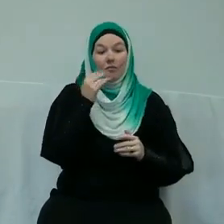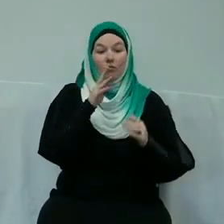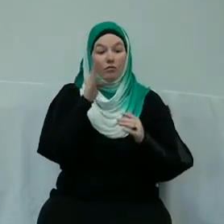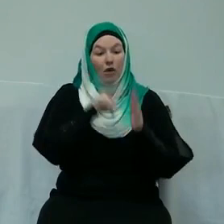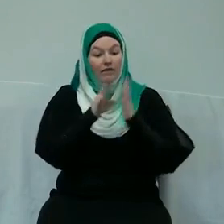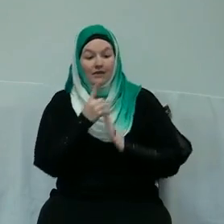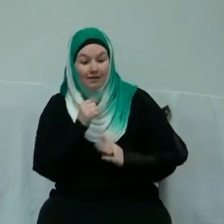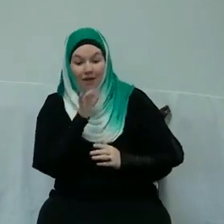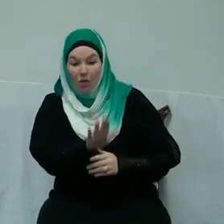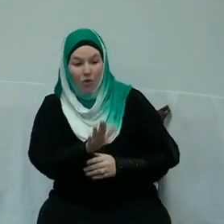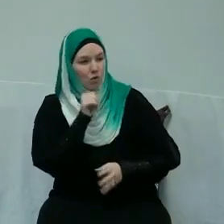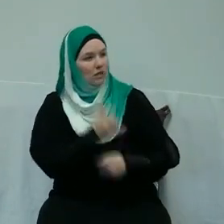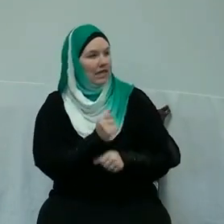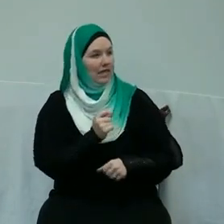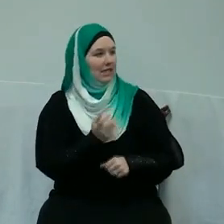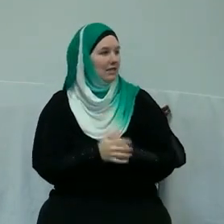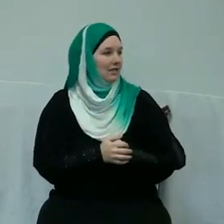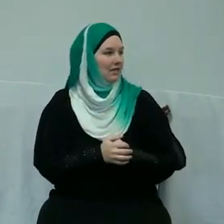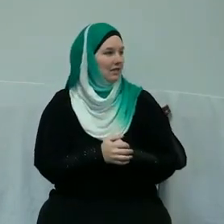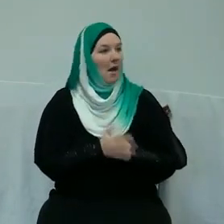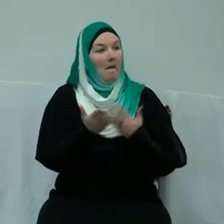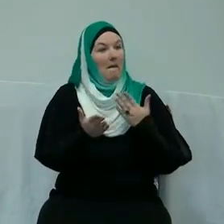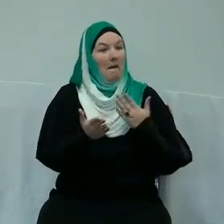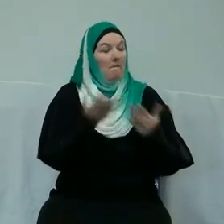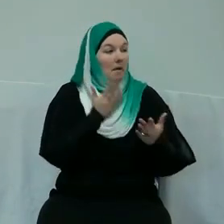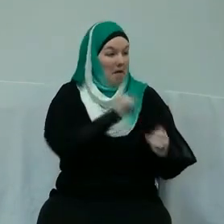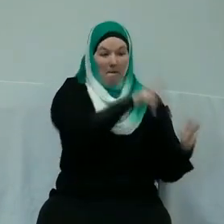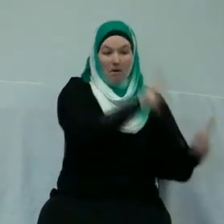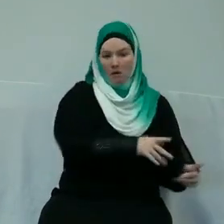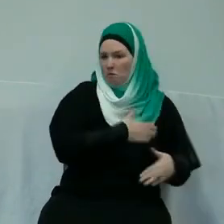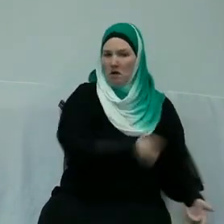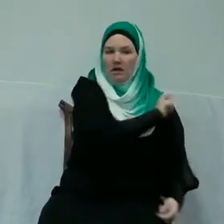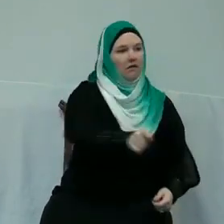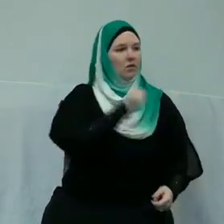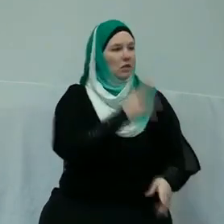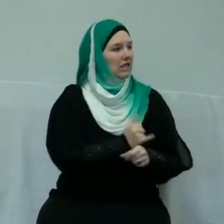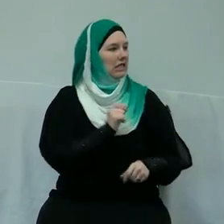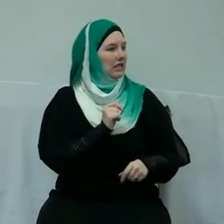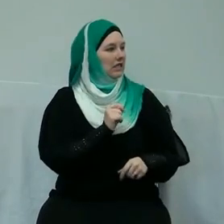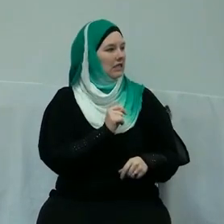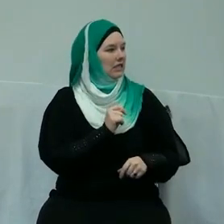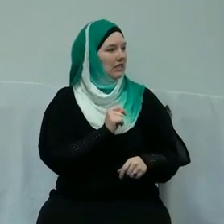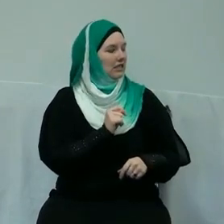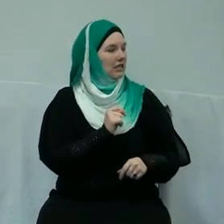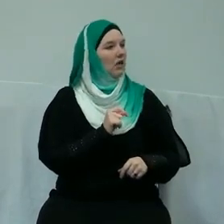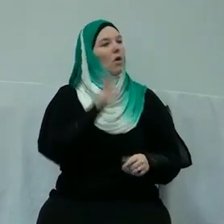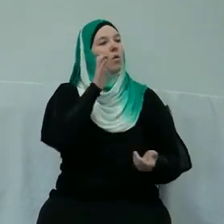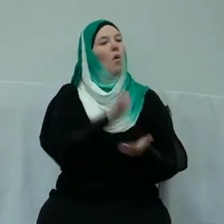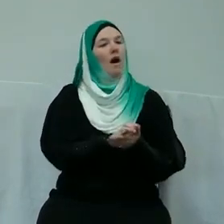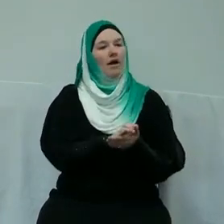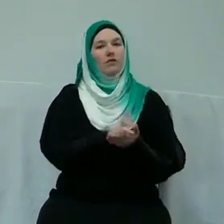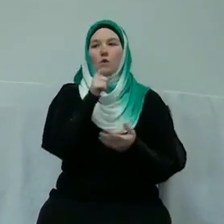it. Even if 10 courts gave it to you, don't take it. Wives who go